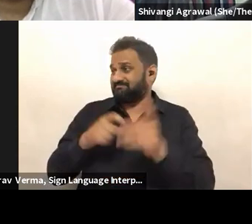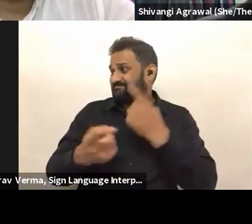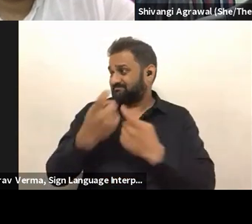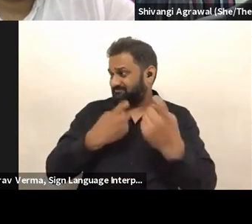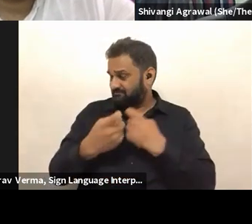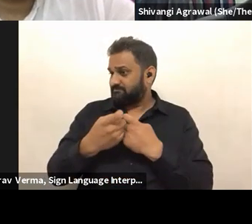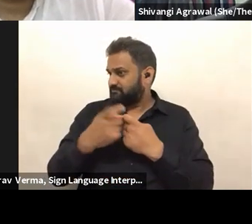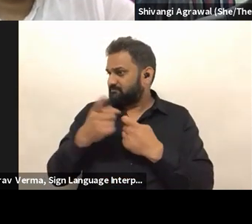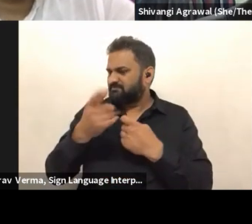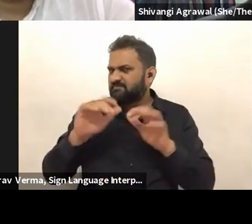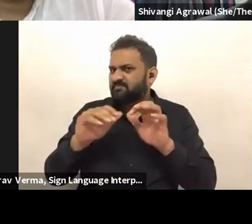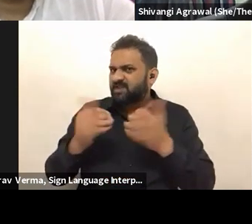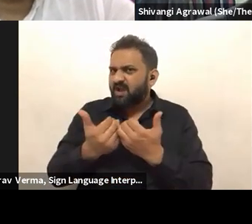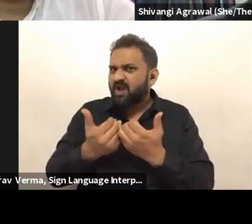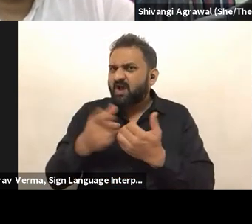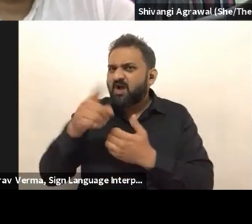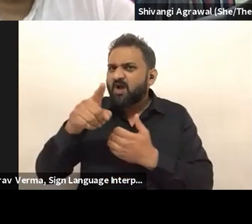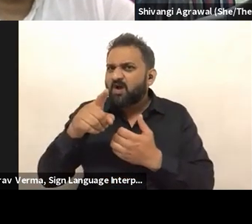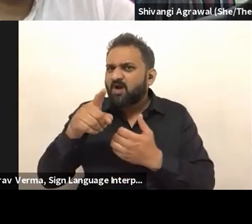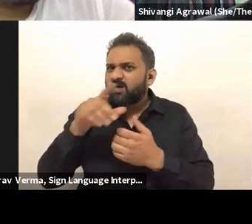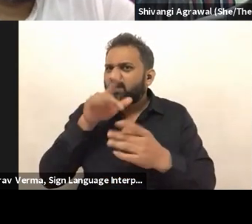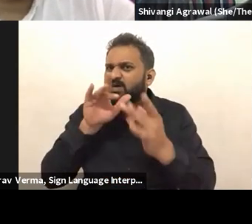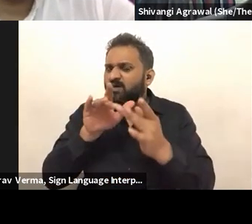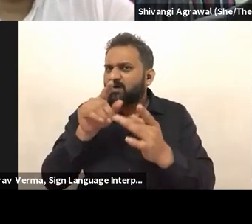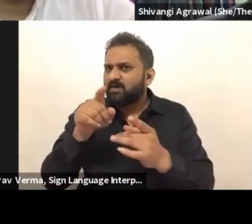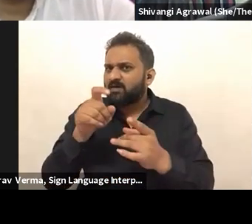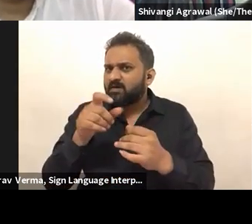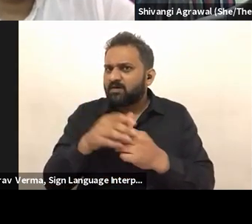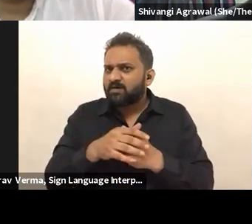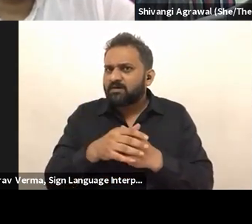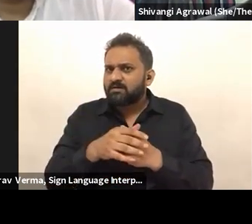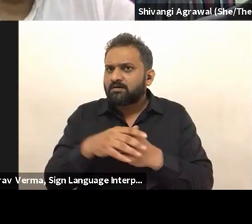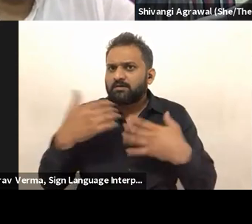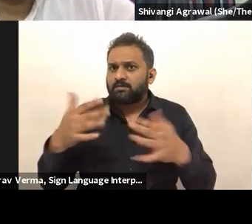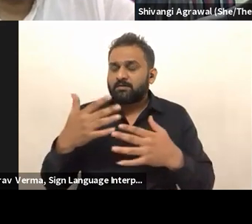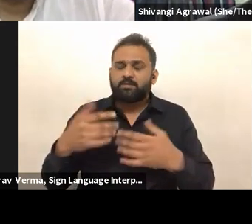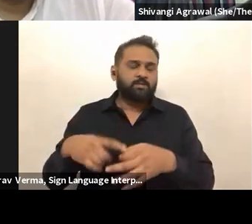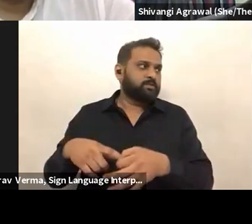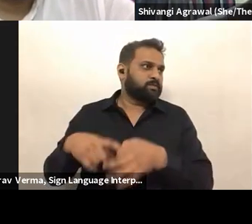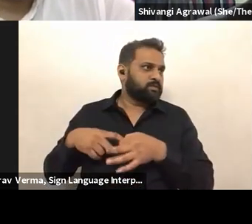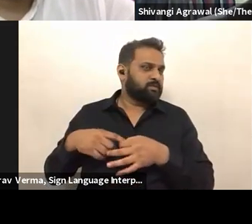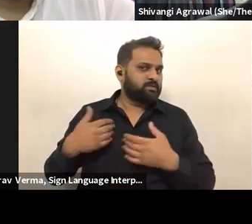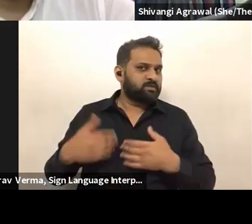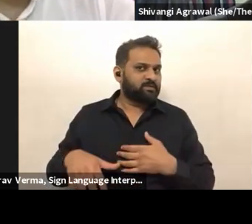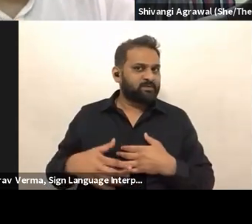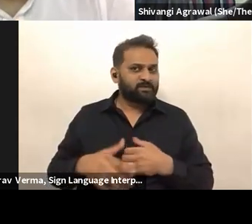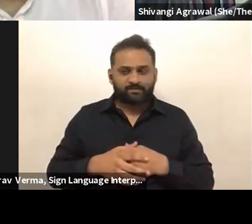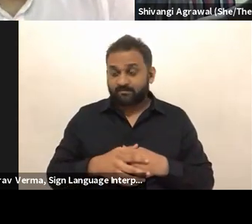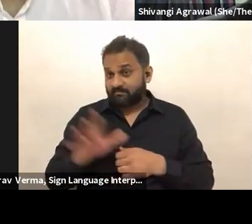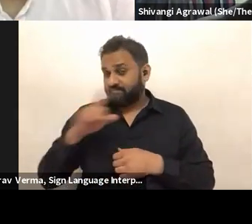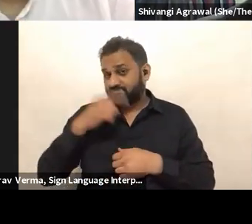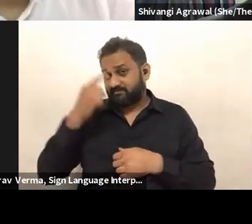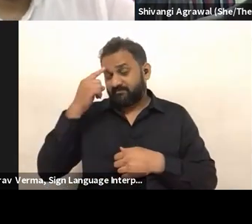and how can they see your film? The $1 million question, Ben. I think if they are